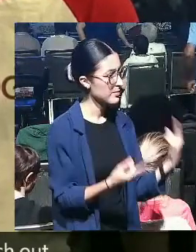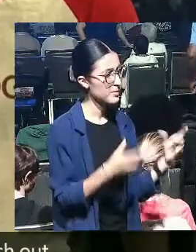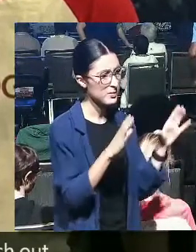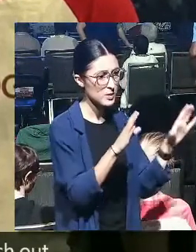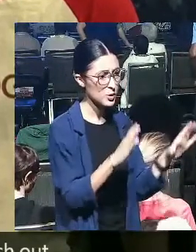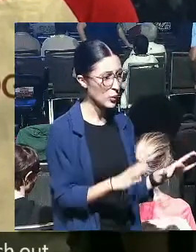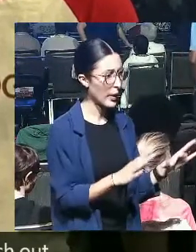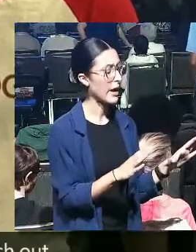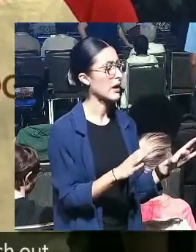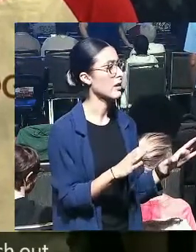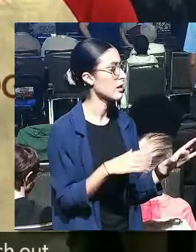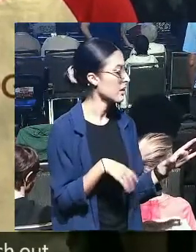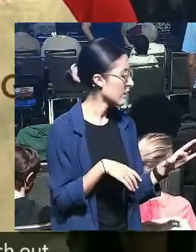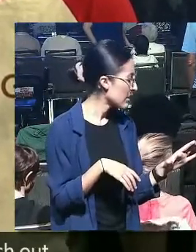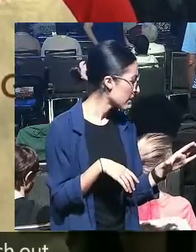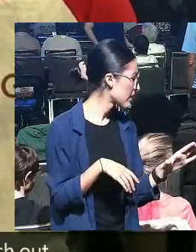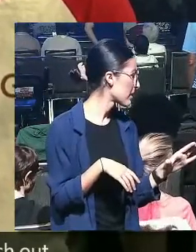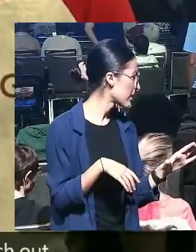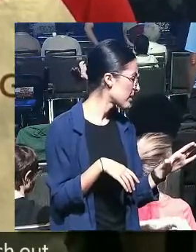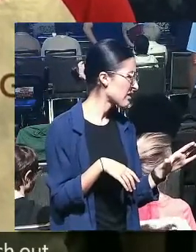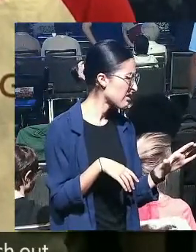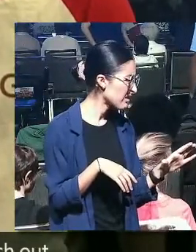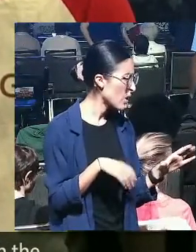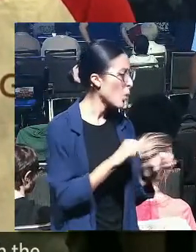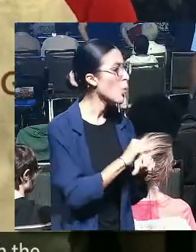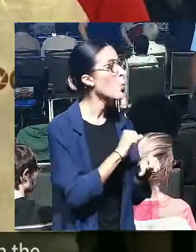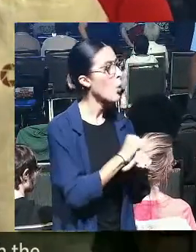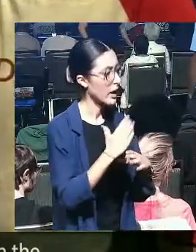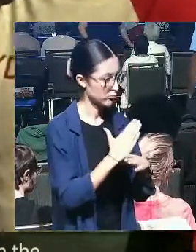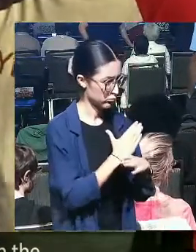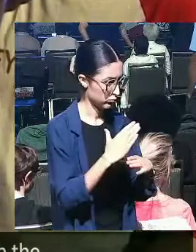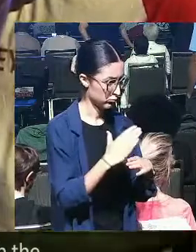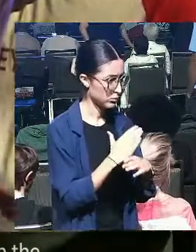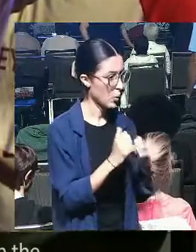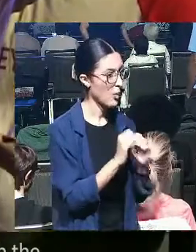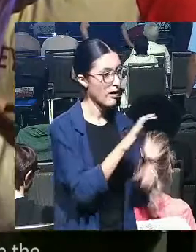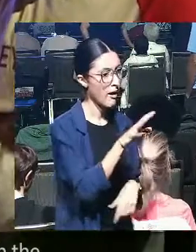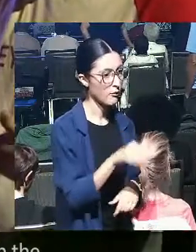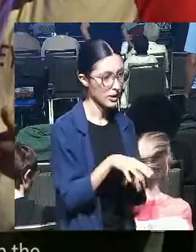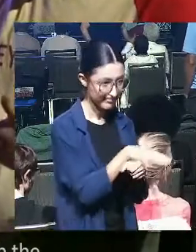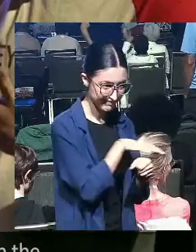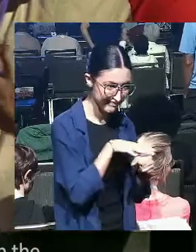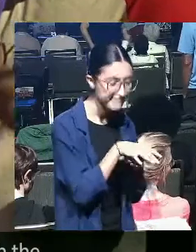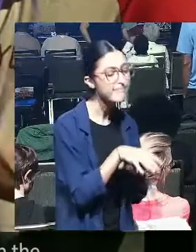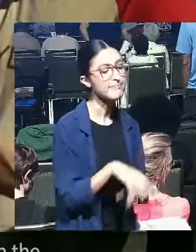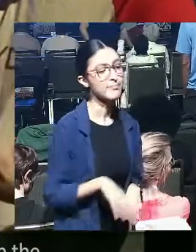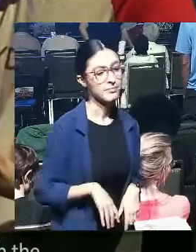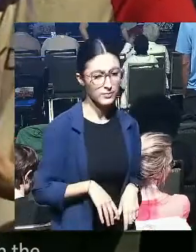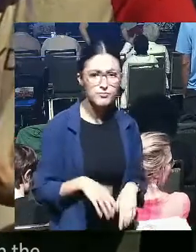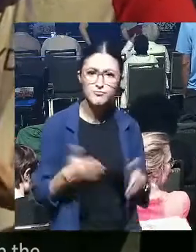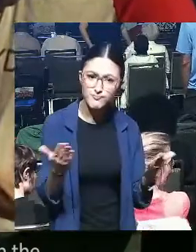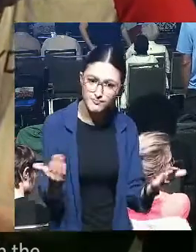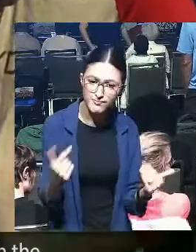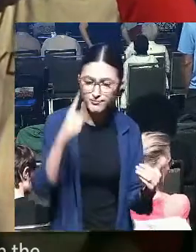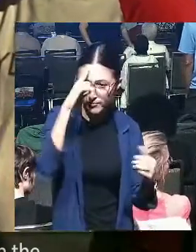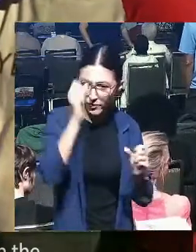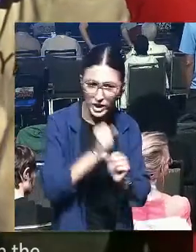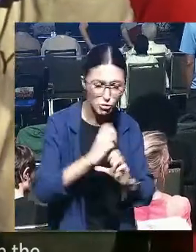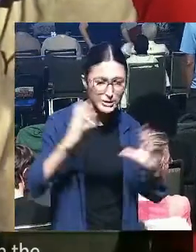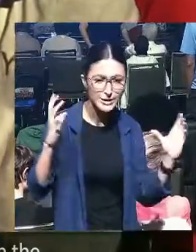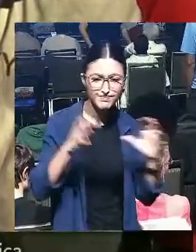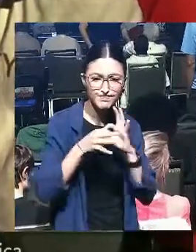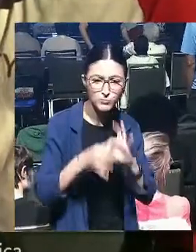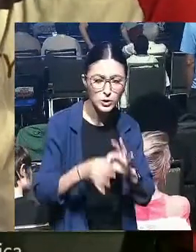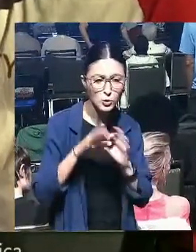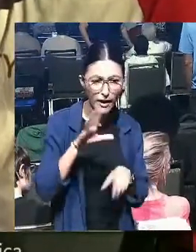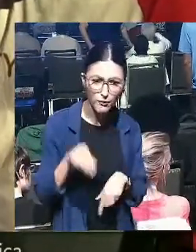partnering with the other African regions. What are some of you guys' visions for Africa right now? So